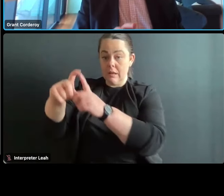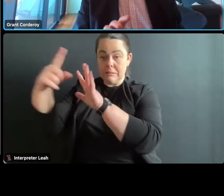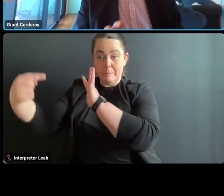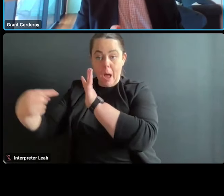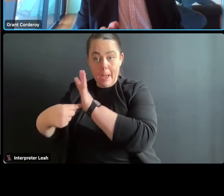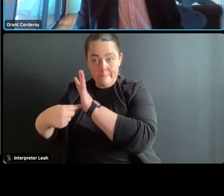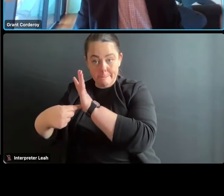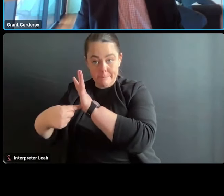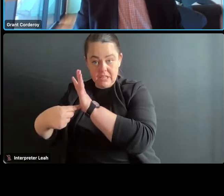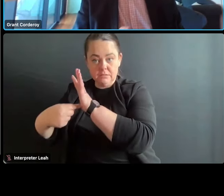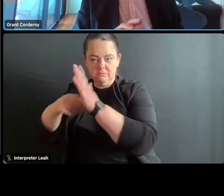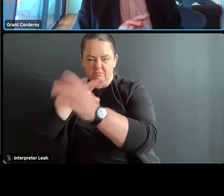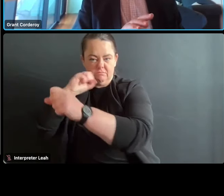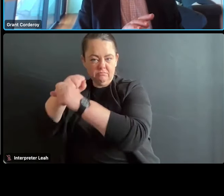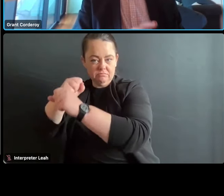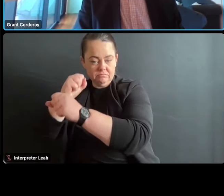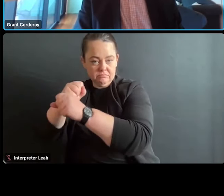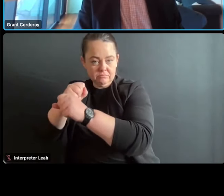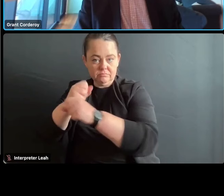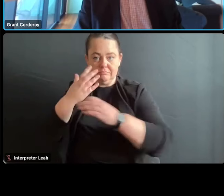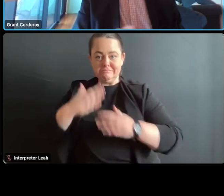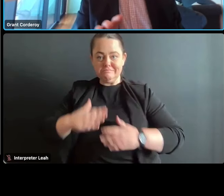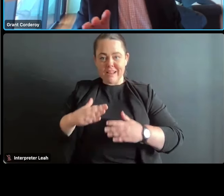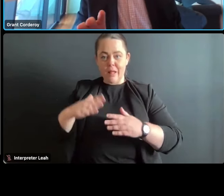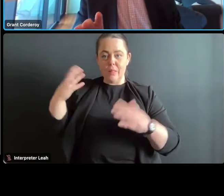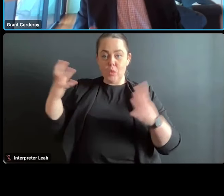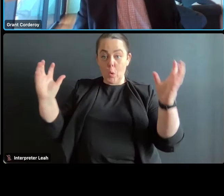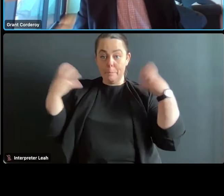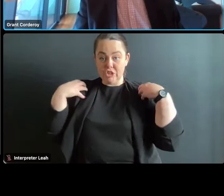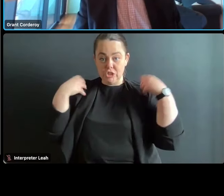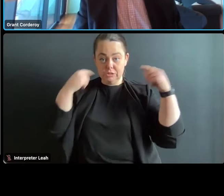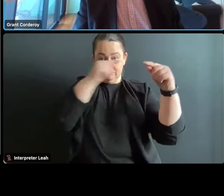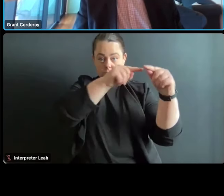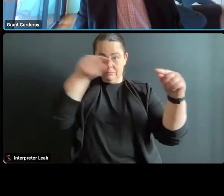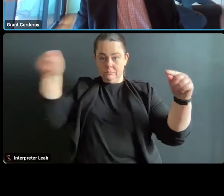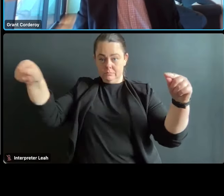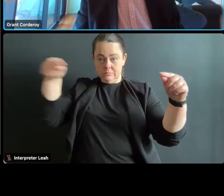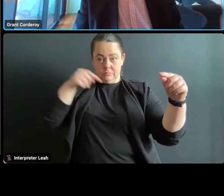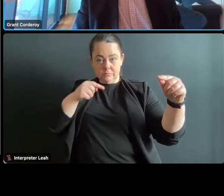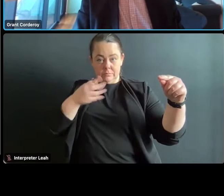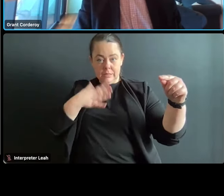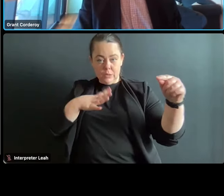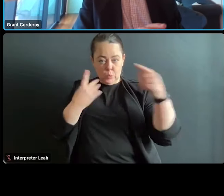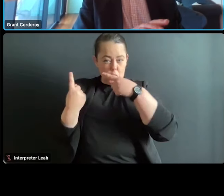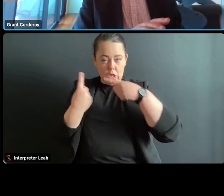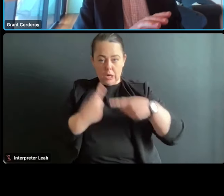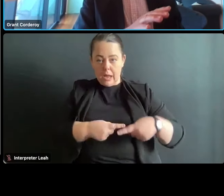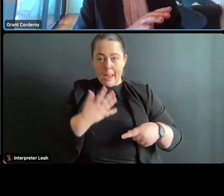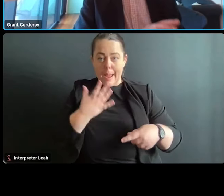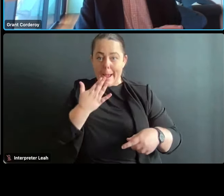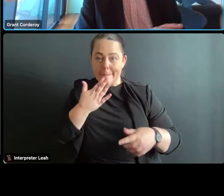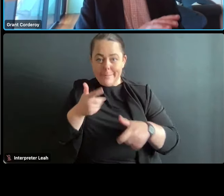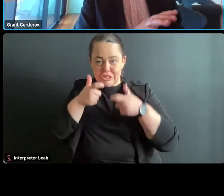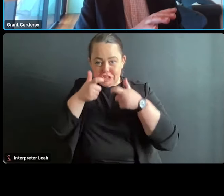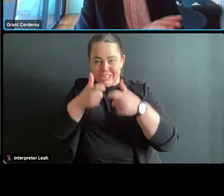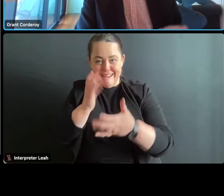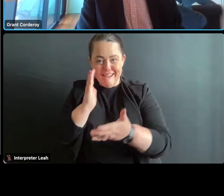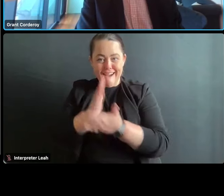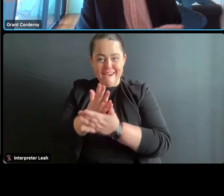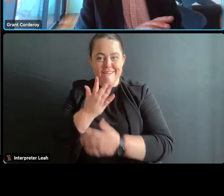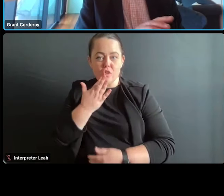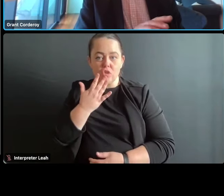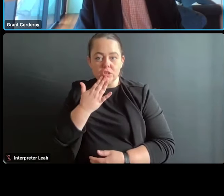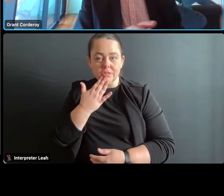can really ascertain what are the costs of care, how care is being delivered, and where